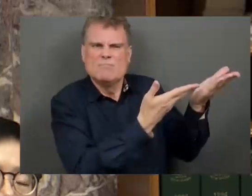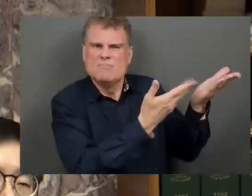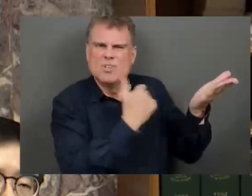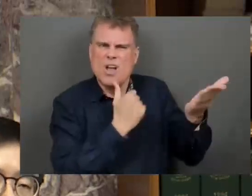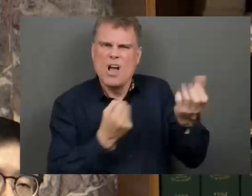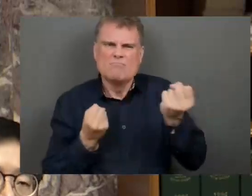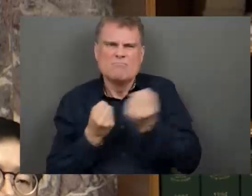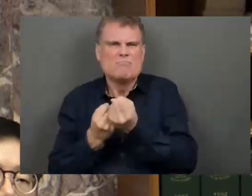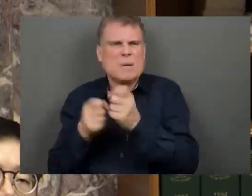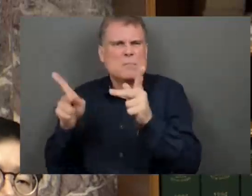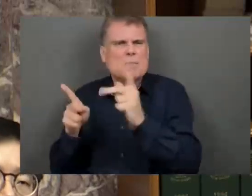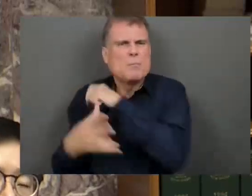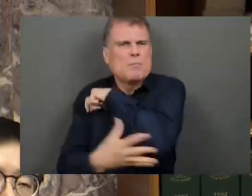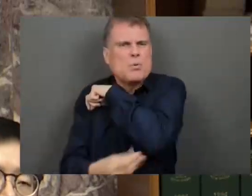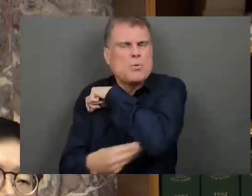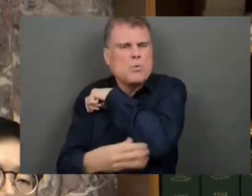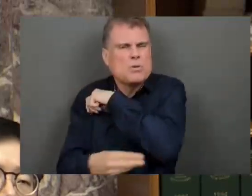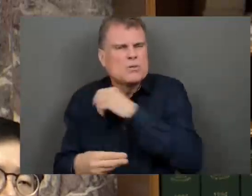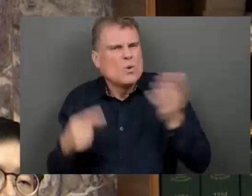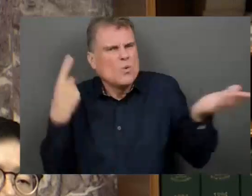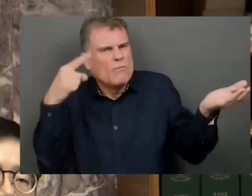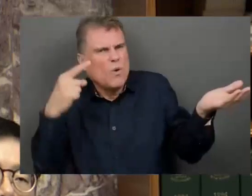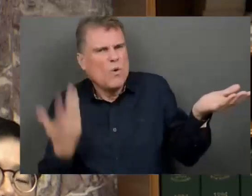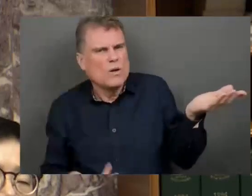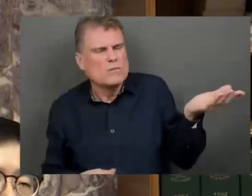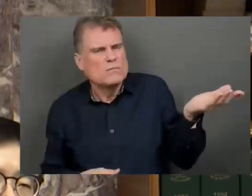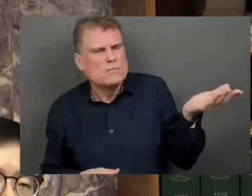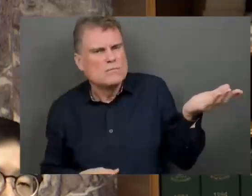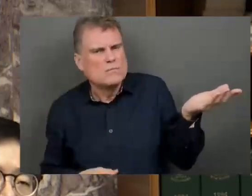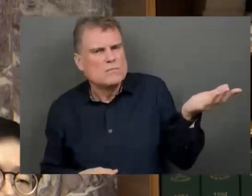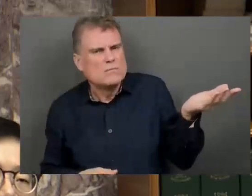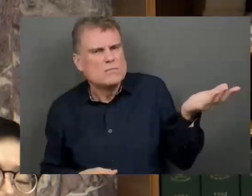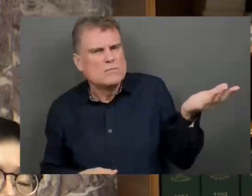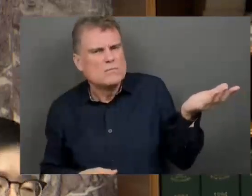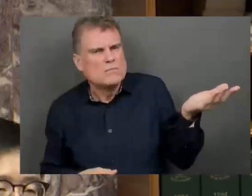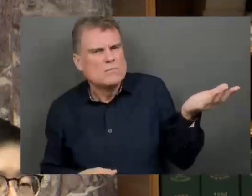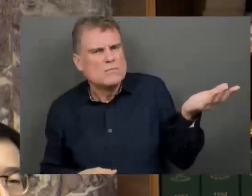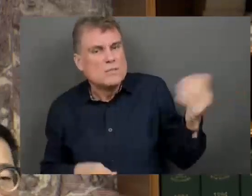her son have the human right to live?